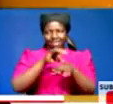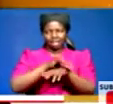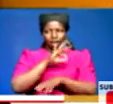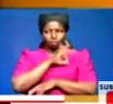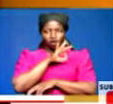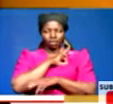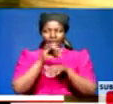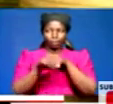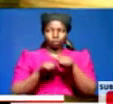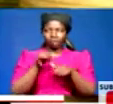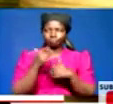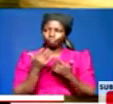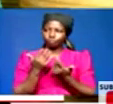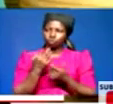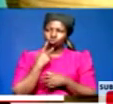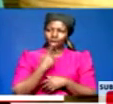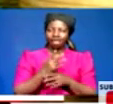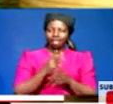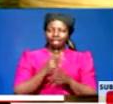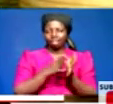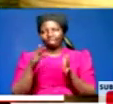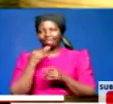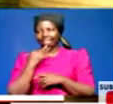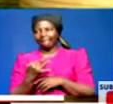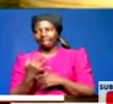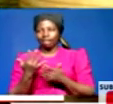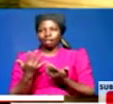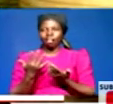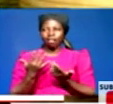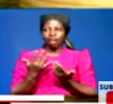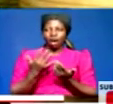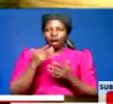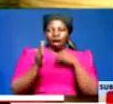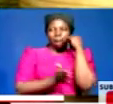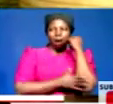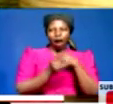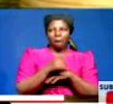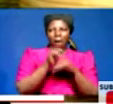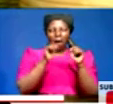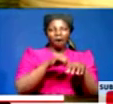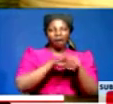of around 200, 300. On a bad month, we are able to do 50.